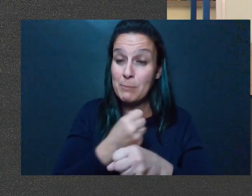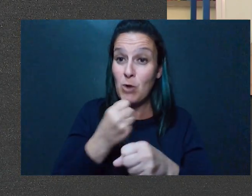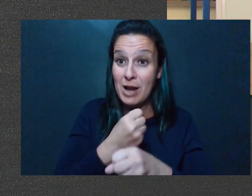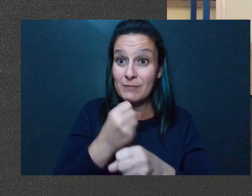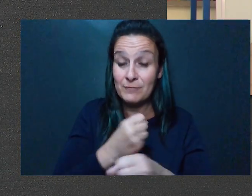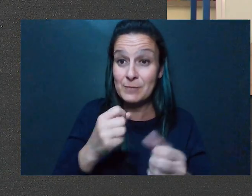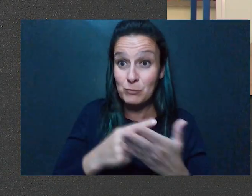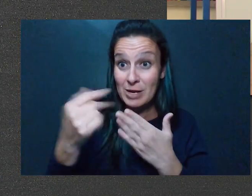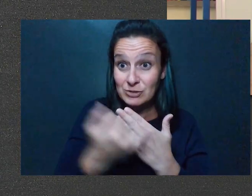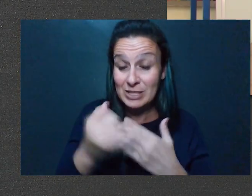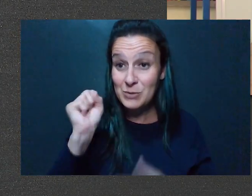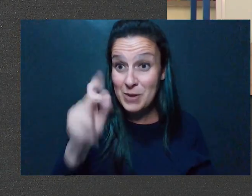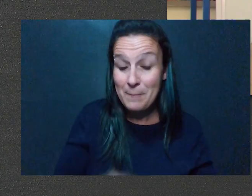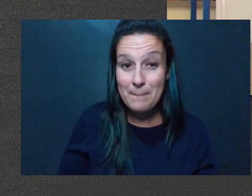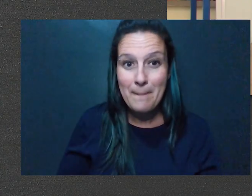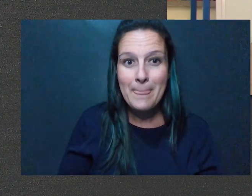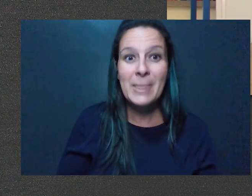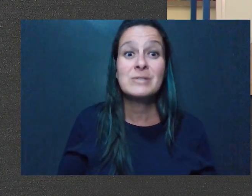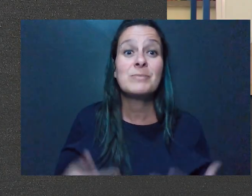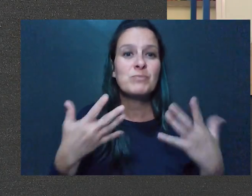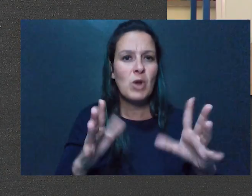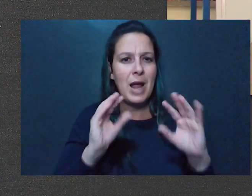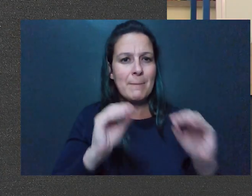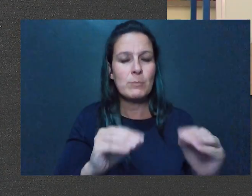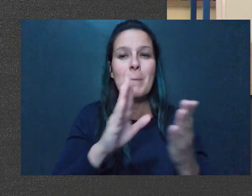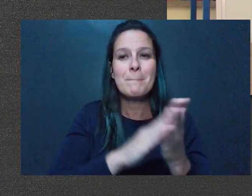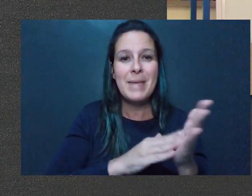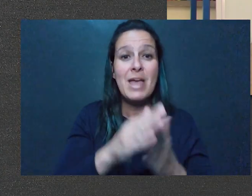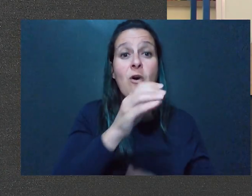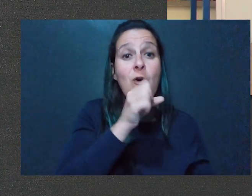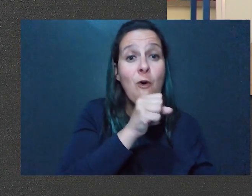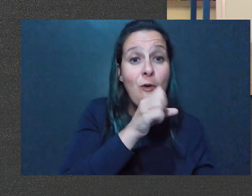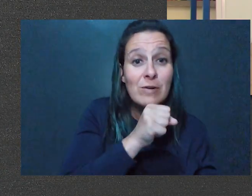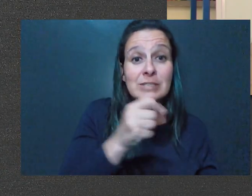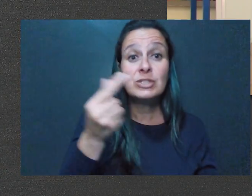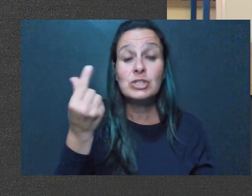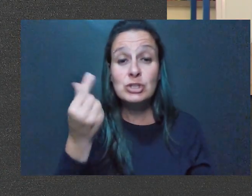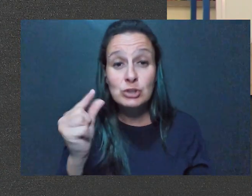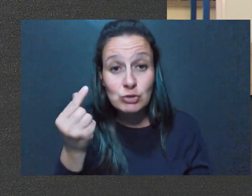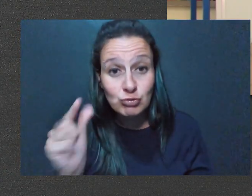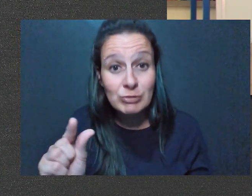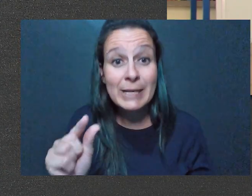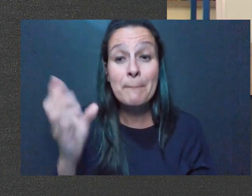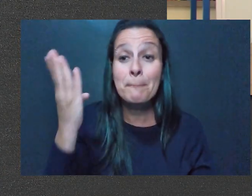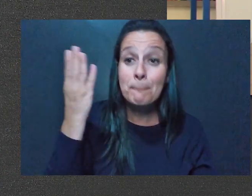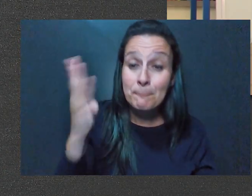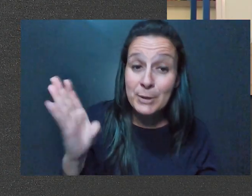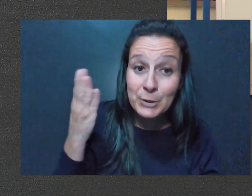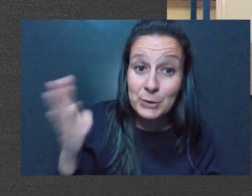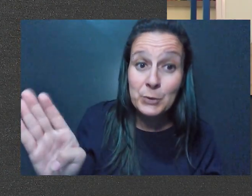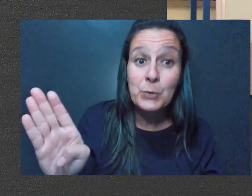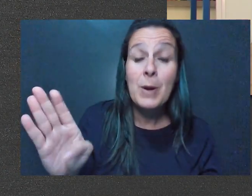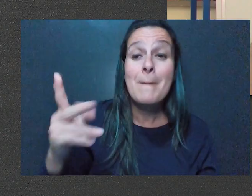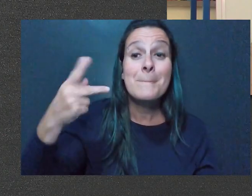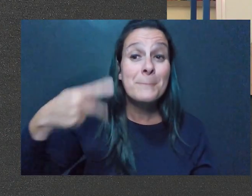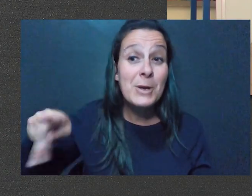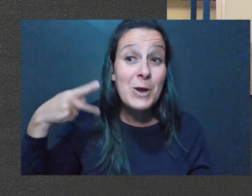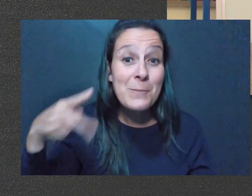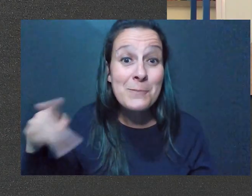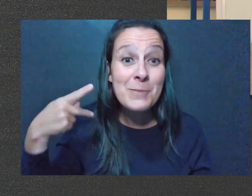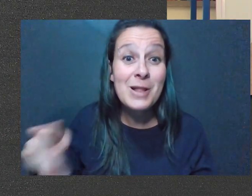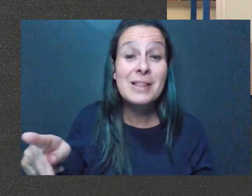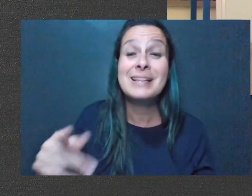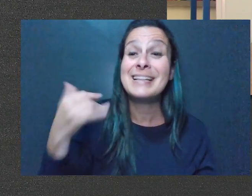I already put paint, orange, green, blue,